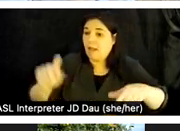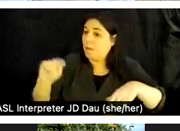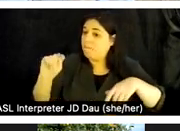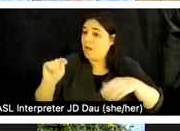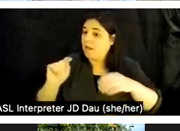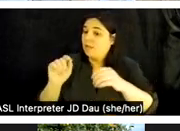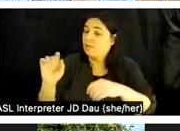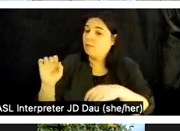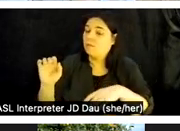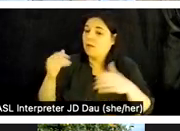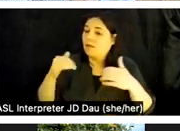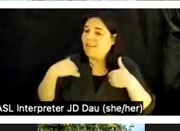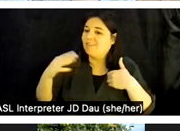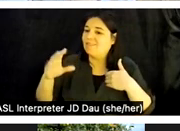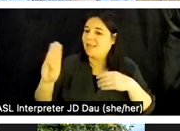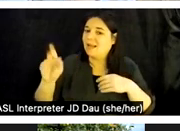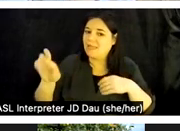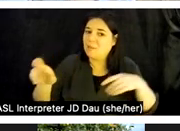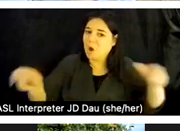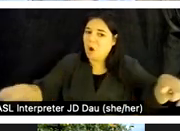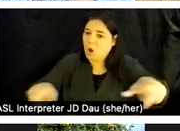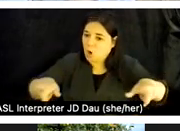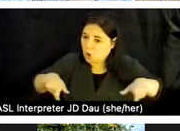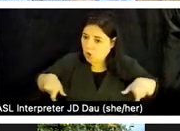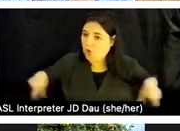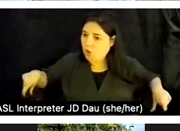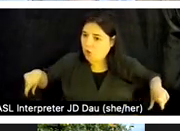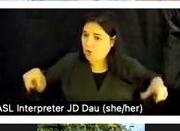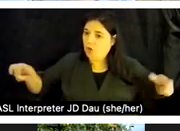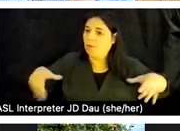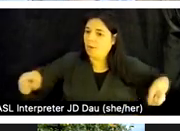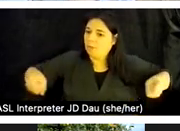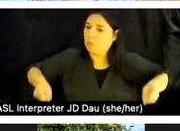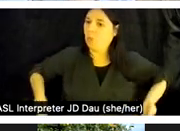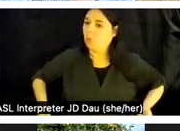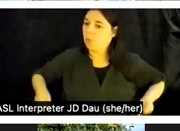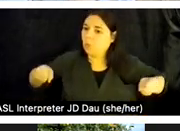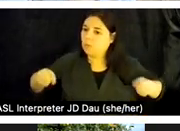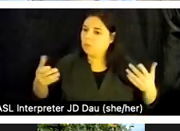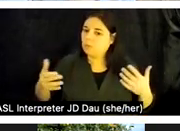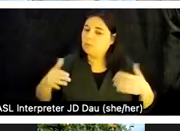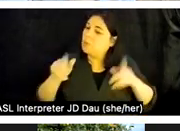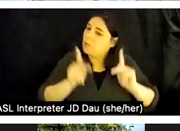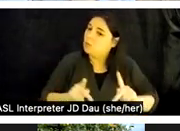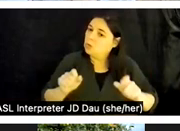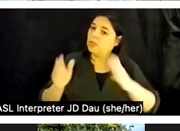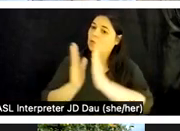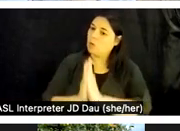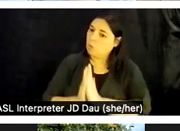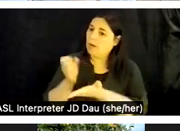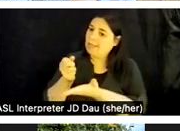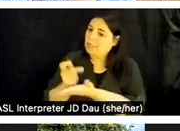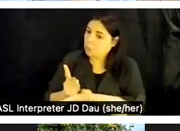bathtub. So the tenant could request permission